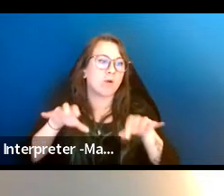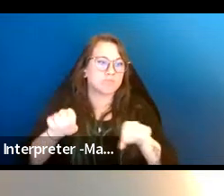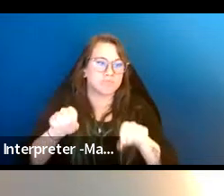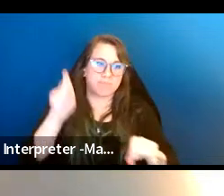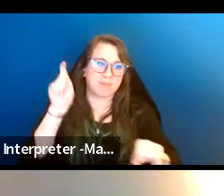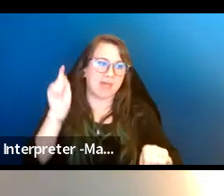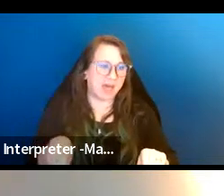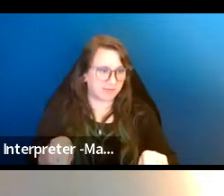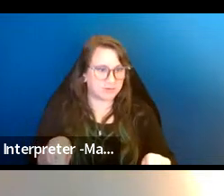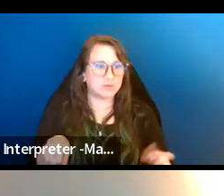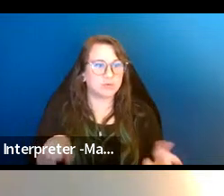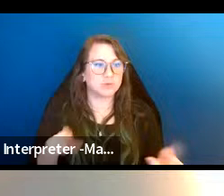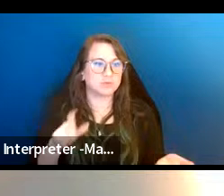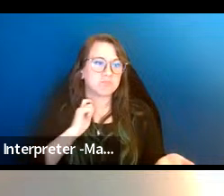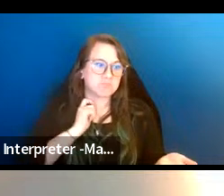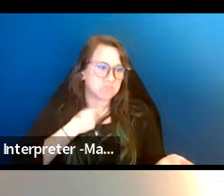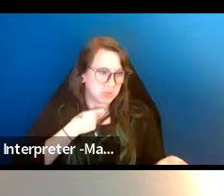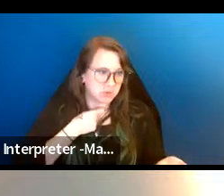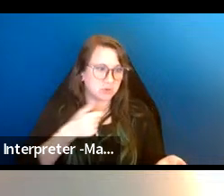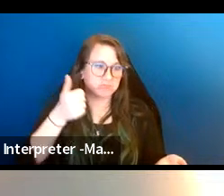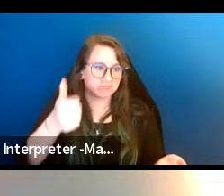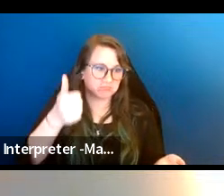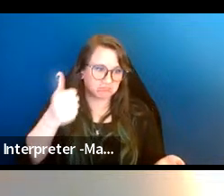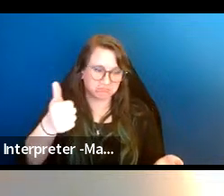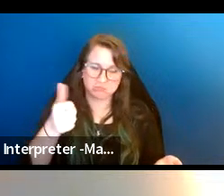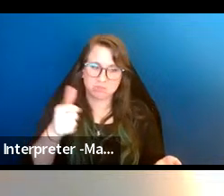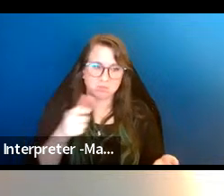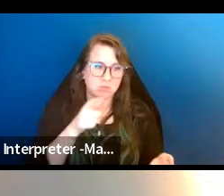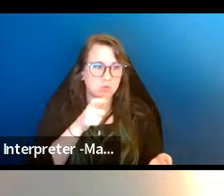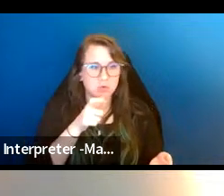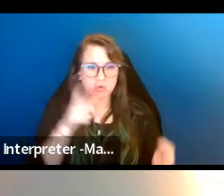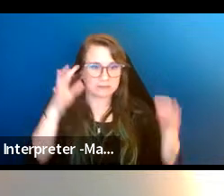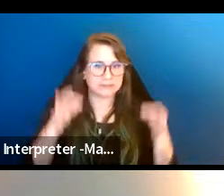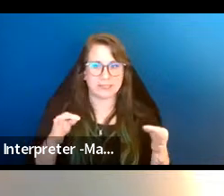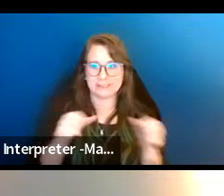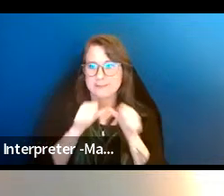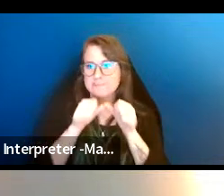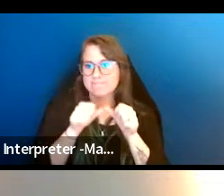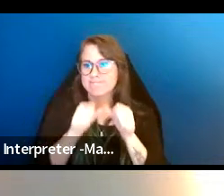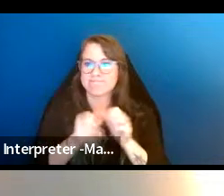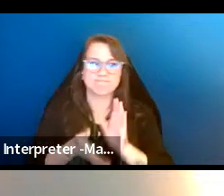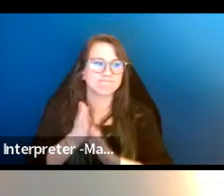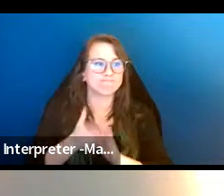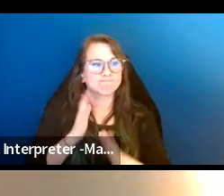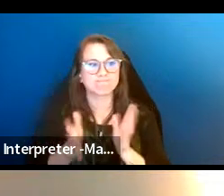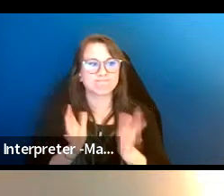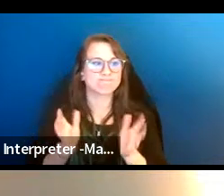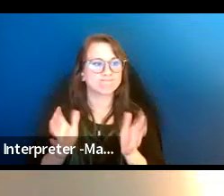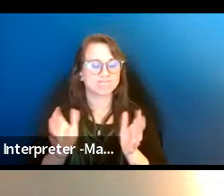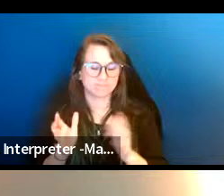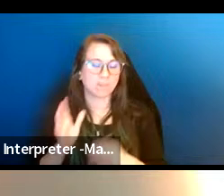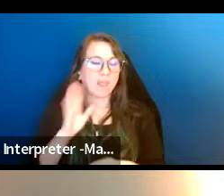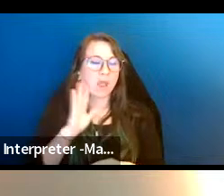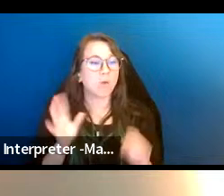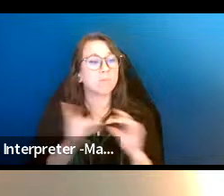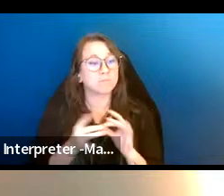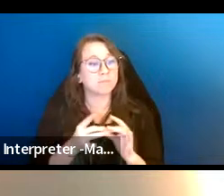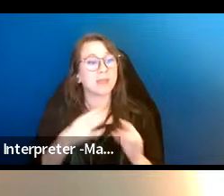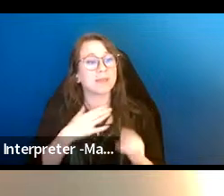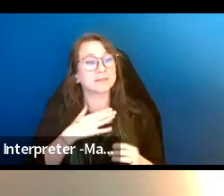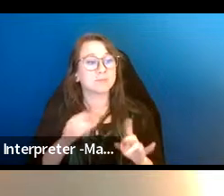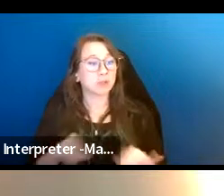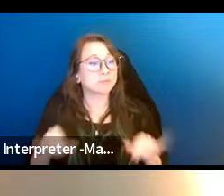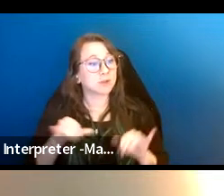to mute whoever decides to just continue to run forward. But I would say that as a common courtesy, I